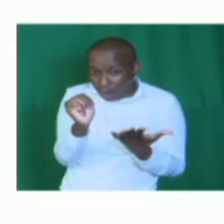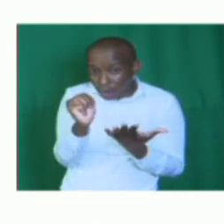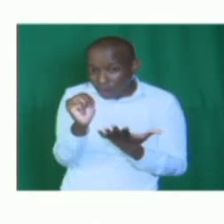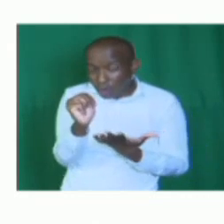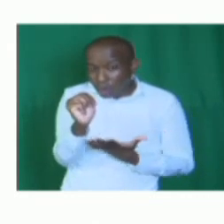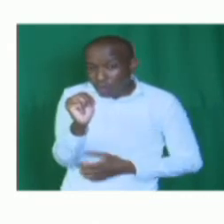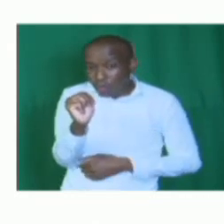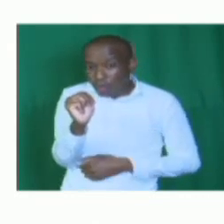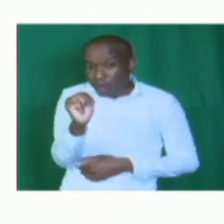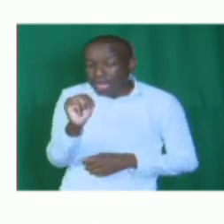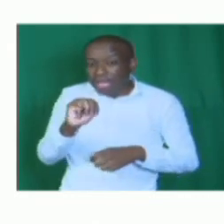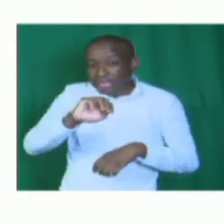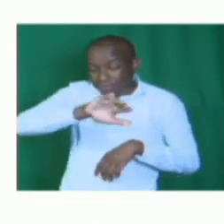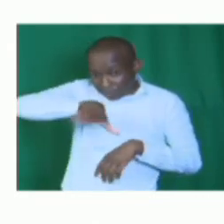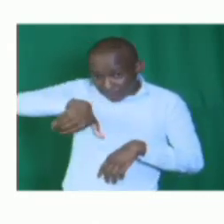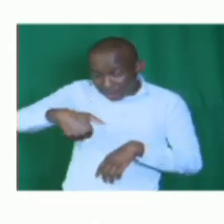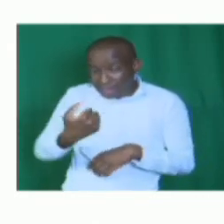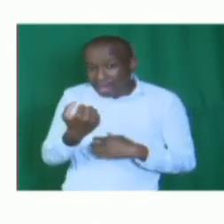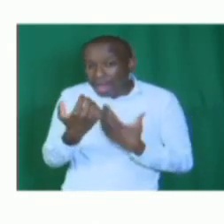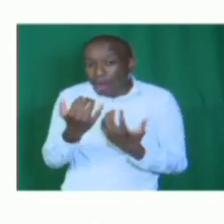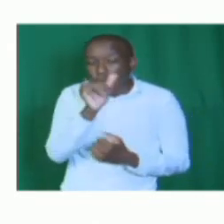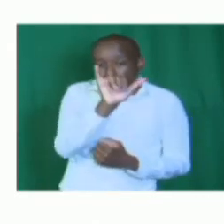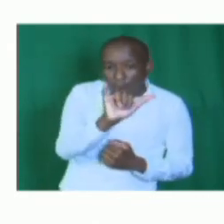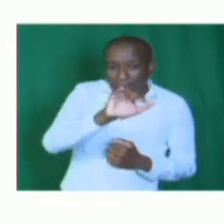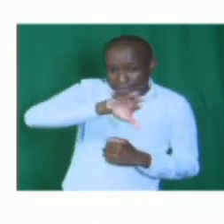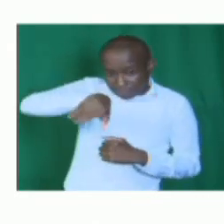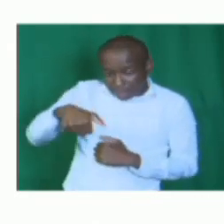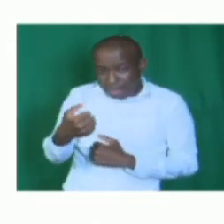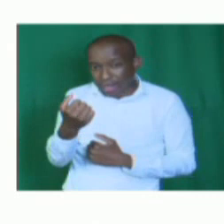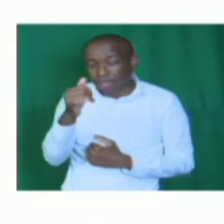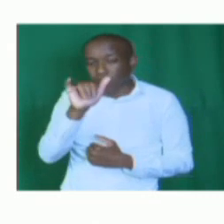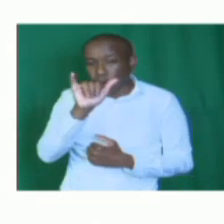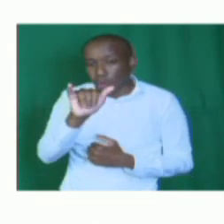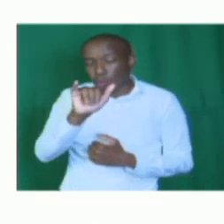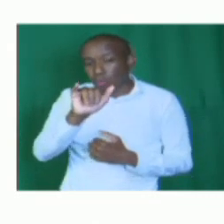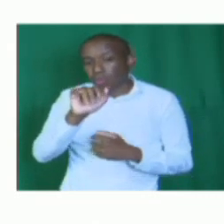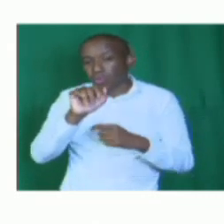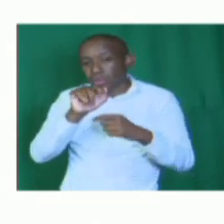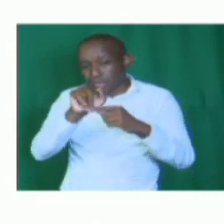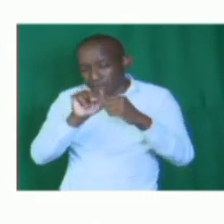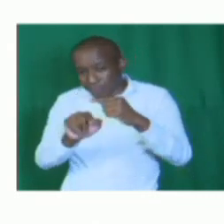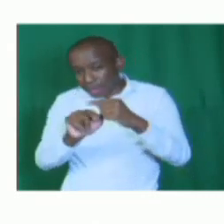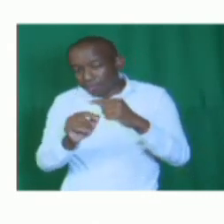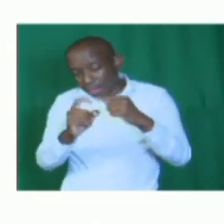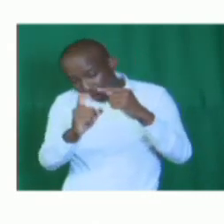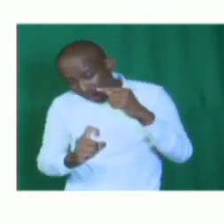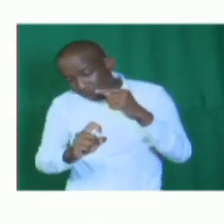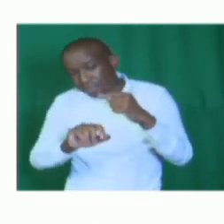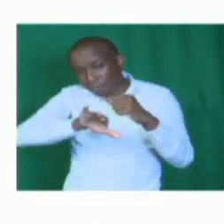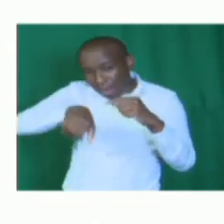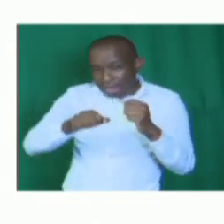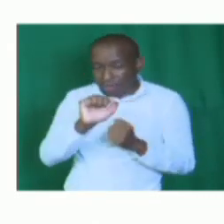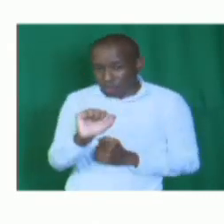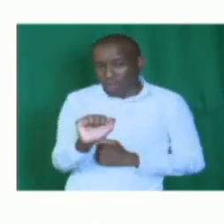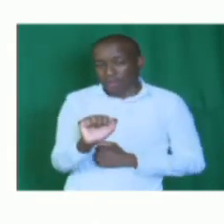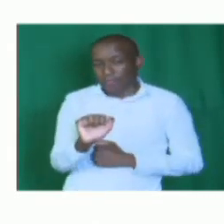by the difference in the y-axis divided by the difference in the x-axis. But we